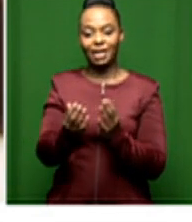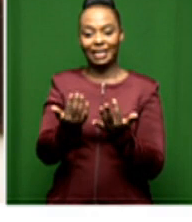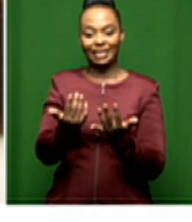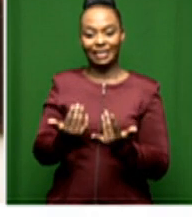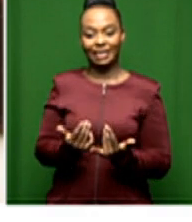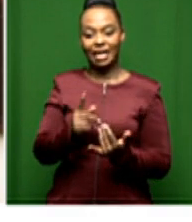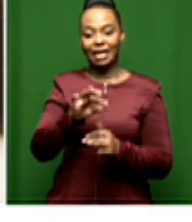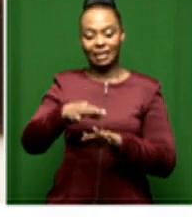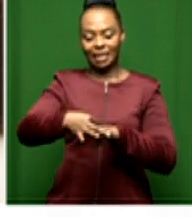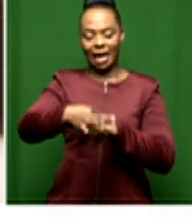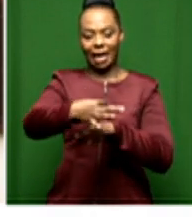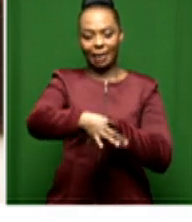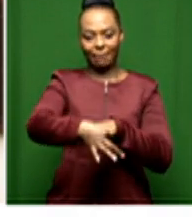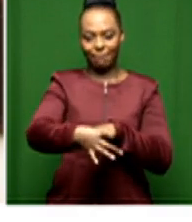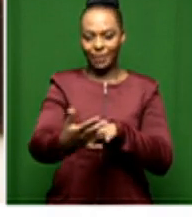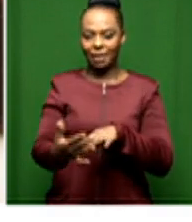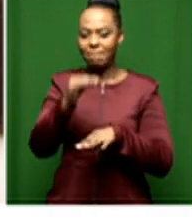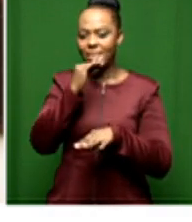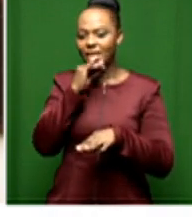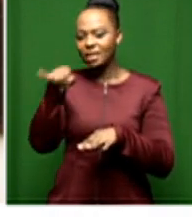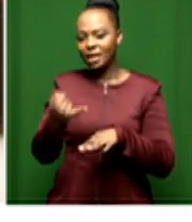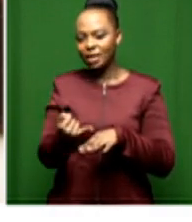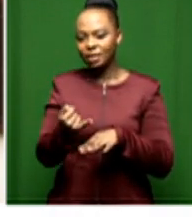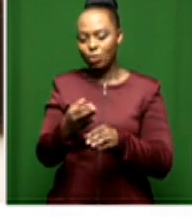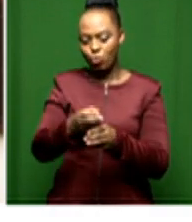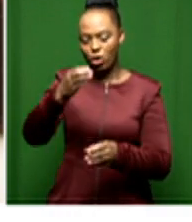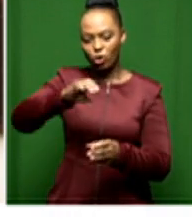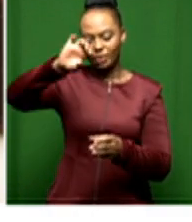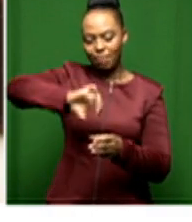using fresh herbs or just bottled spices?